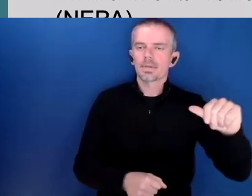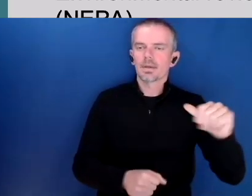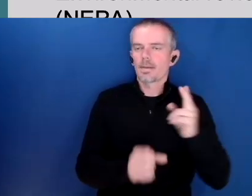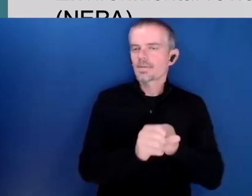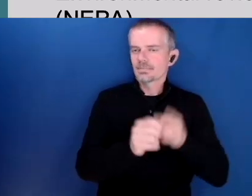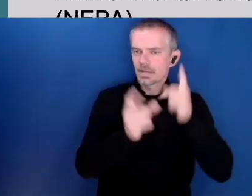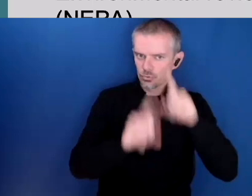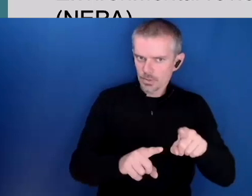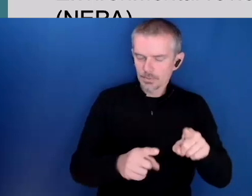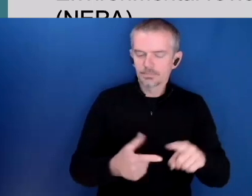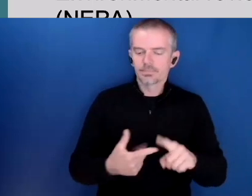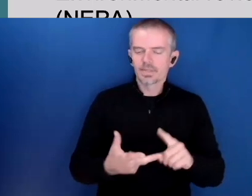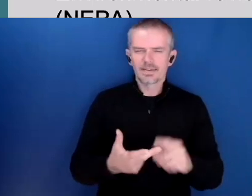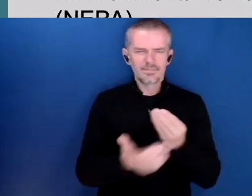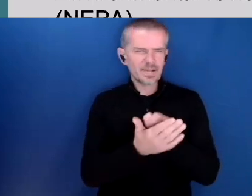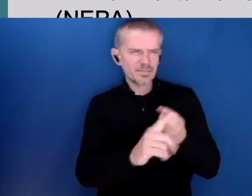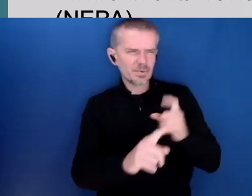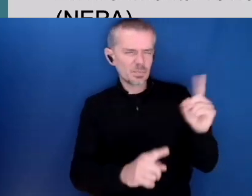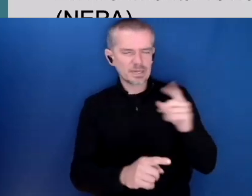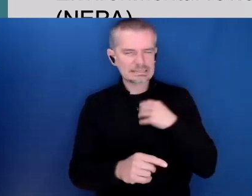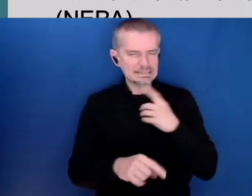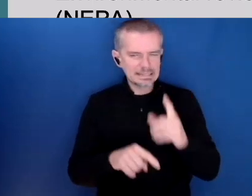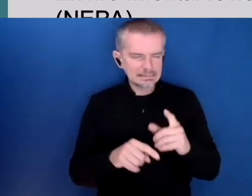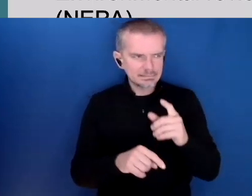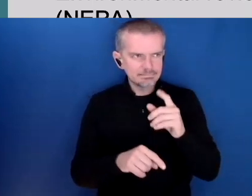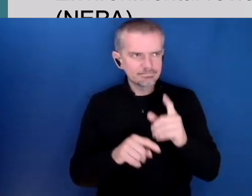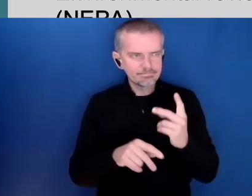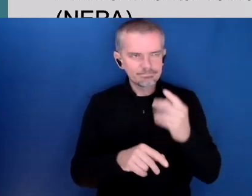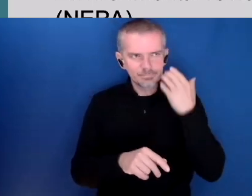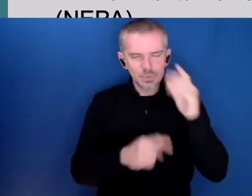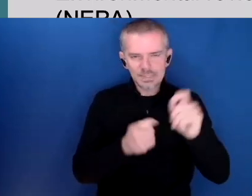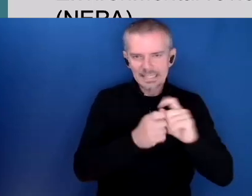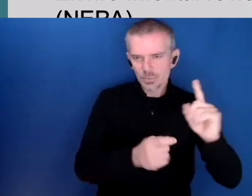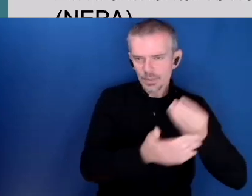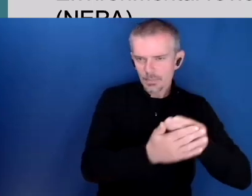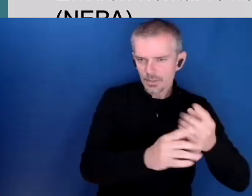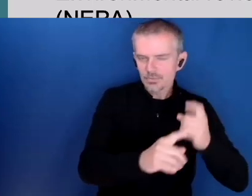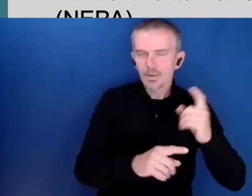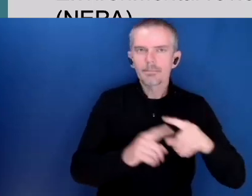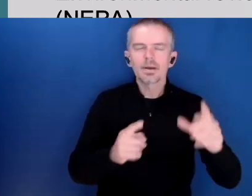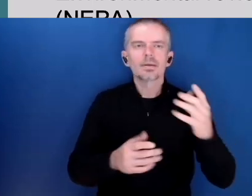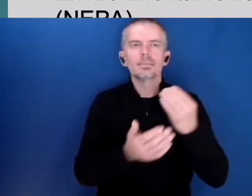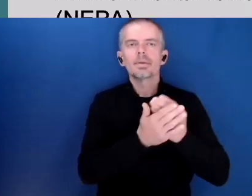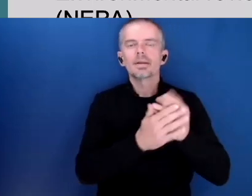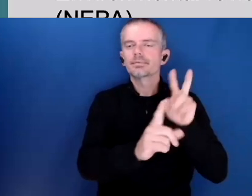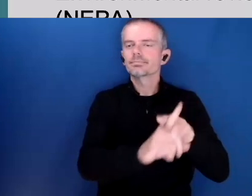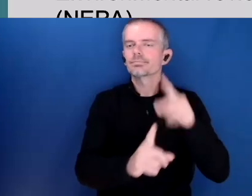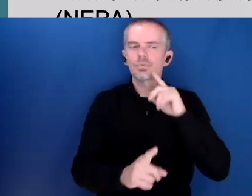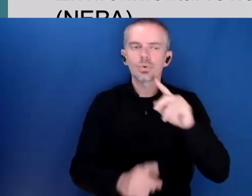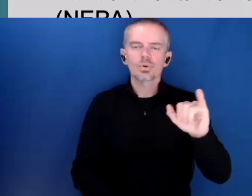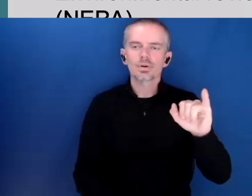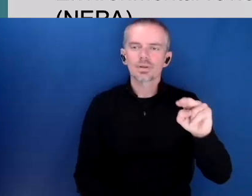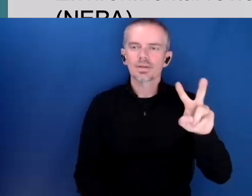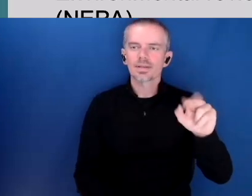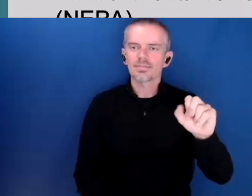discern exactly what funding streams were being used to support that, but an example could include invasive species related